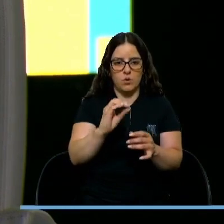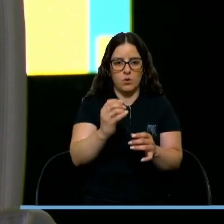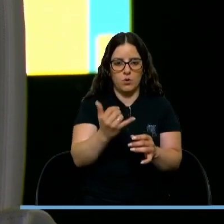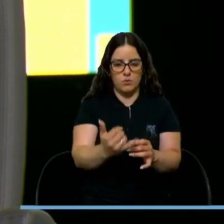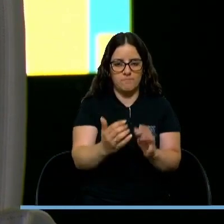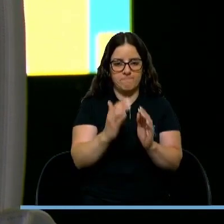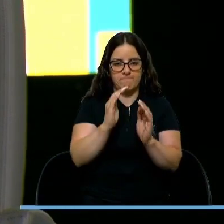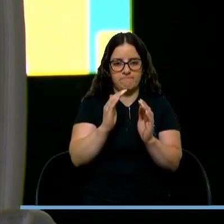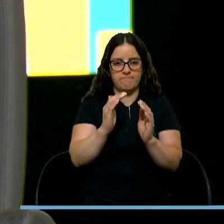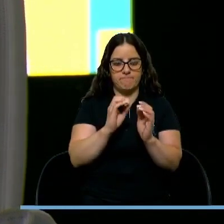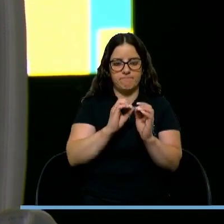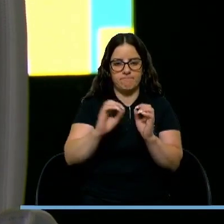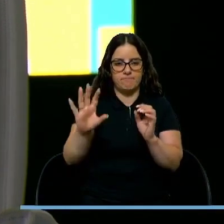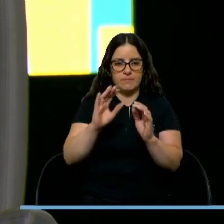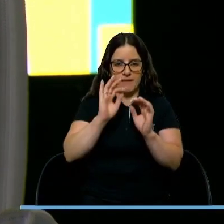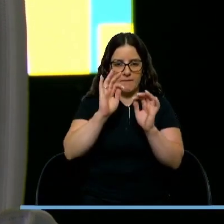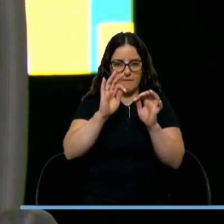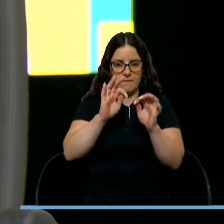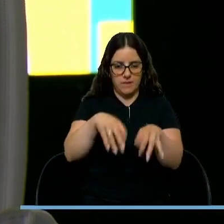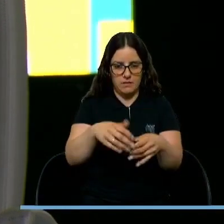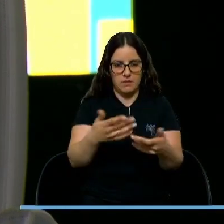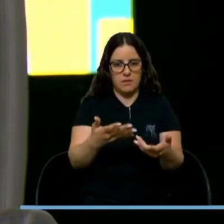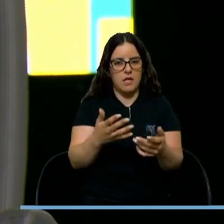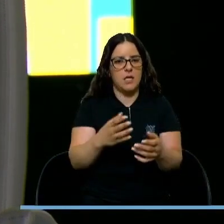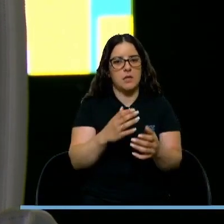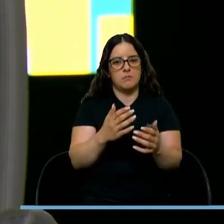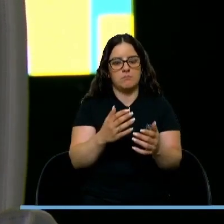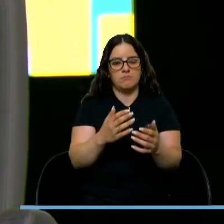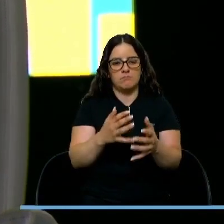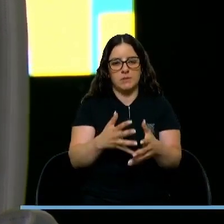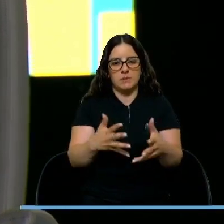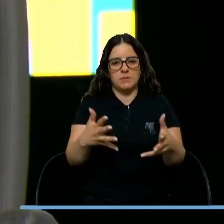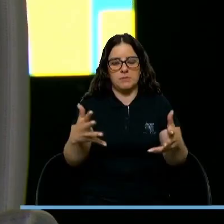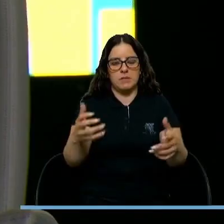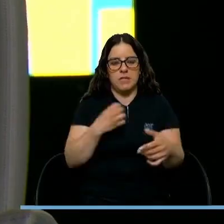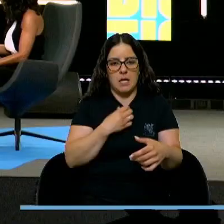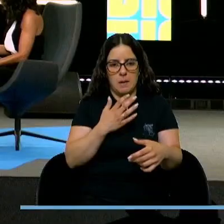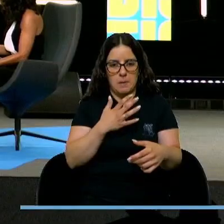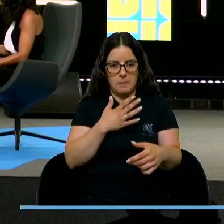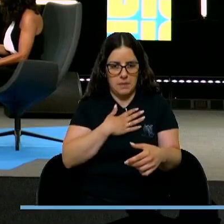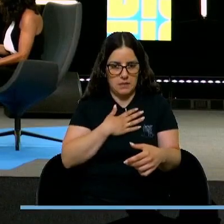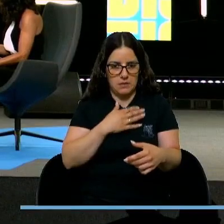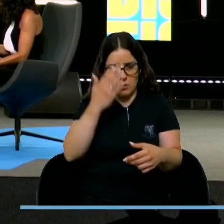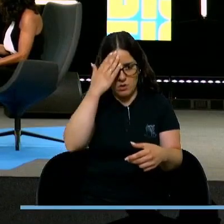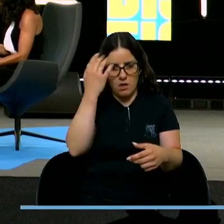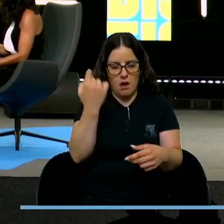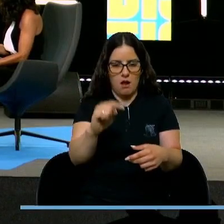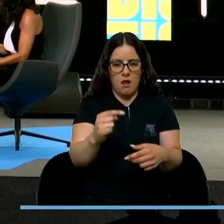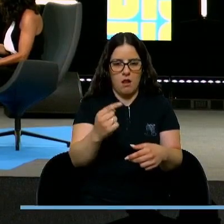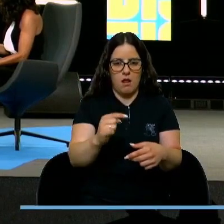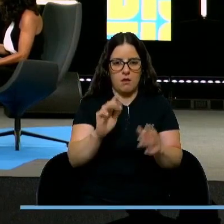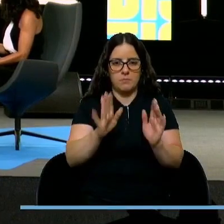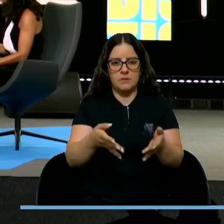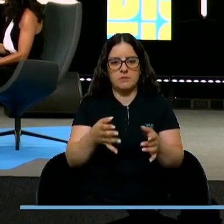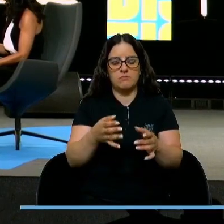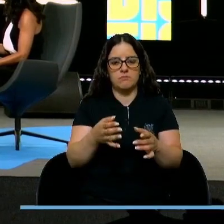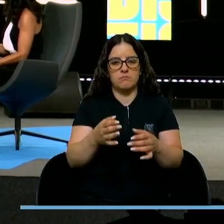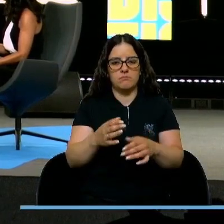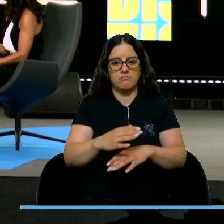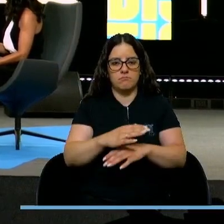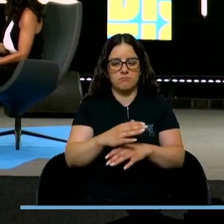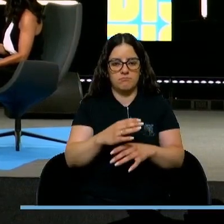goals, Galp's goals, there are more and more companies that are aware of that fact, that need to meet